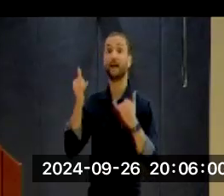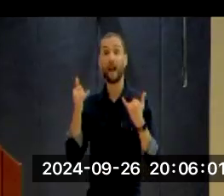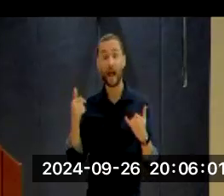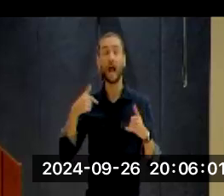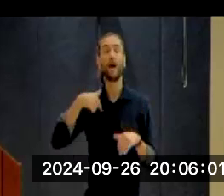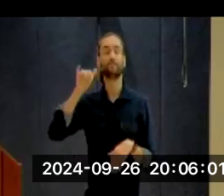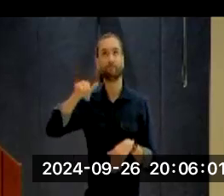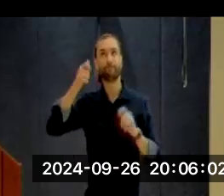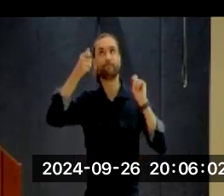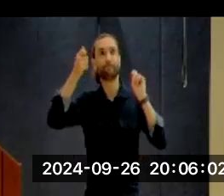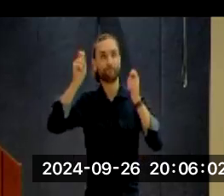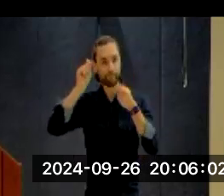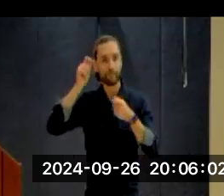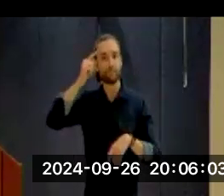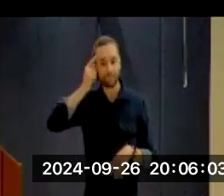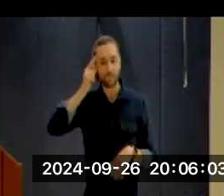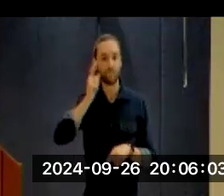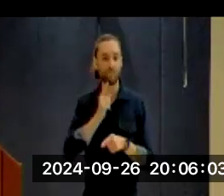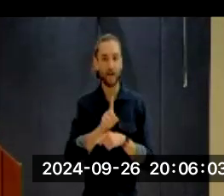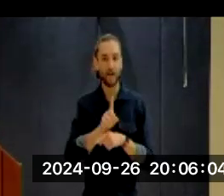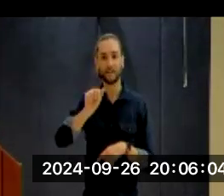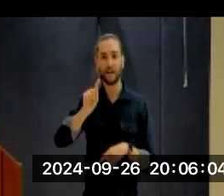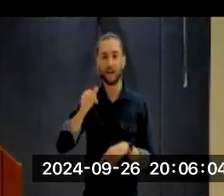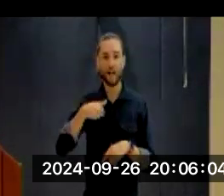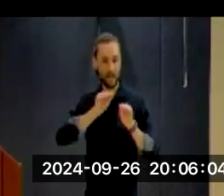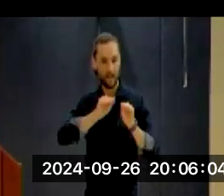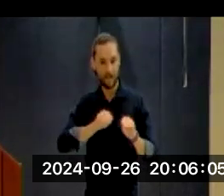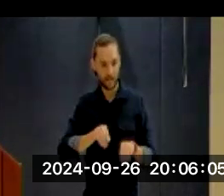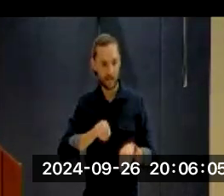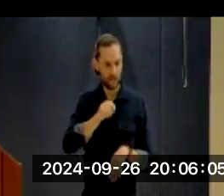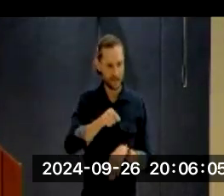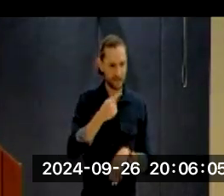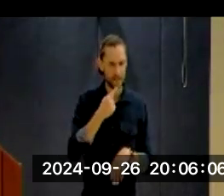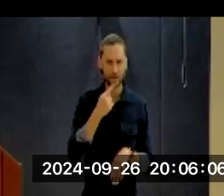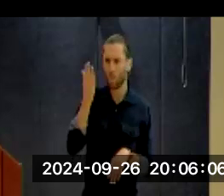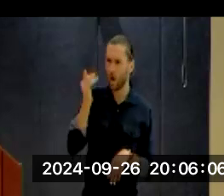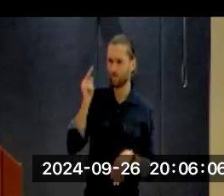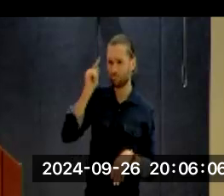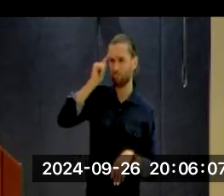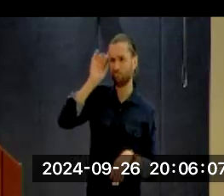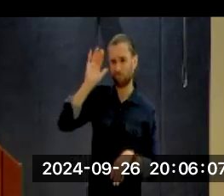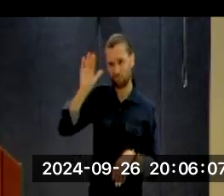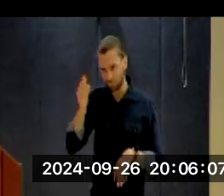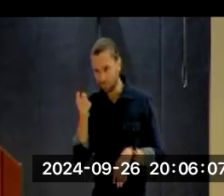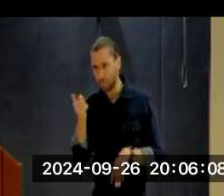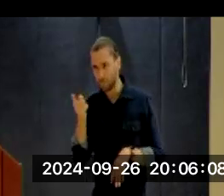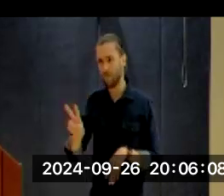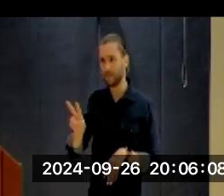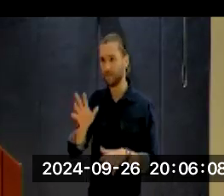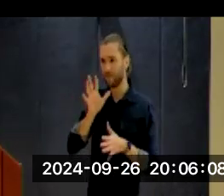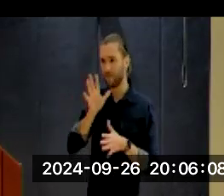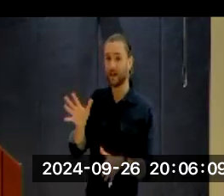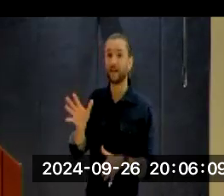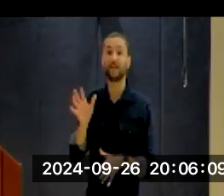try entering data, it does ask, why do you perceive that you might have been a victim of hate? And so because you have